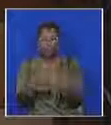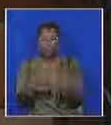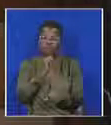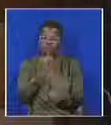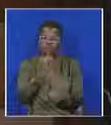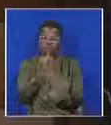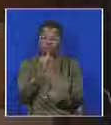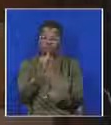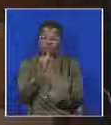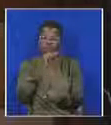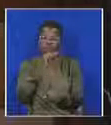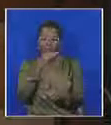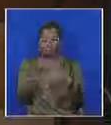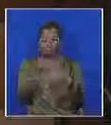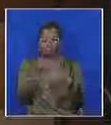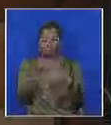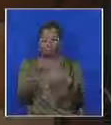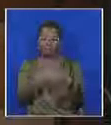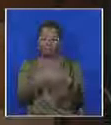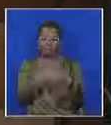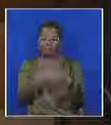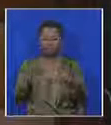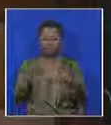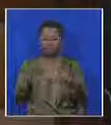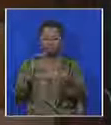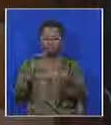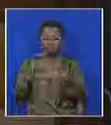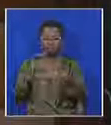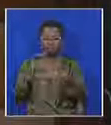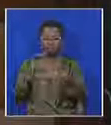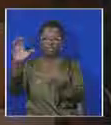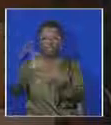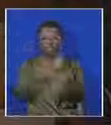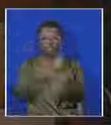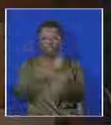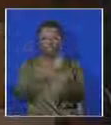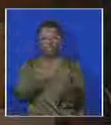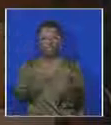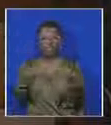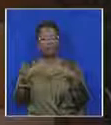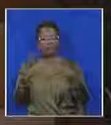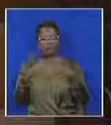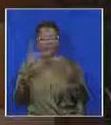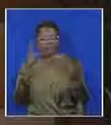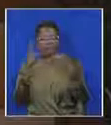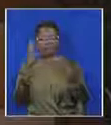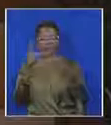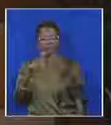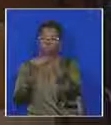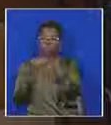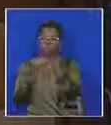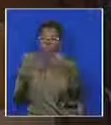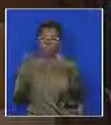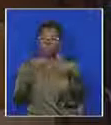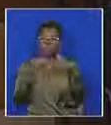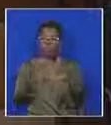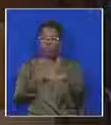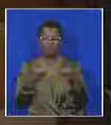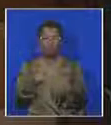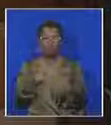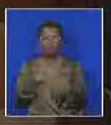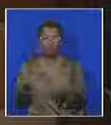to us being able to attract foreign investment and business to the country. My question is, are you in engagement